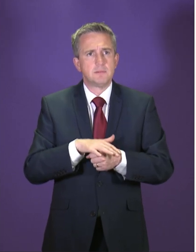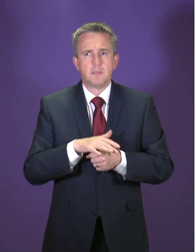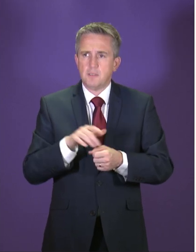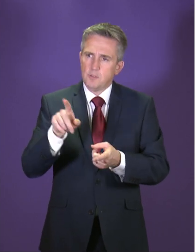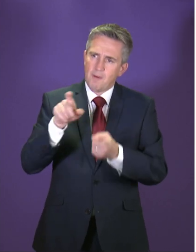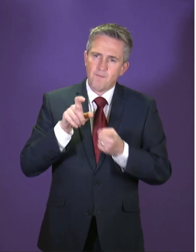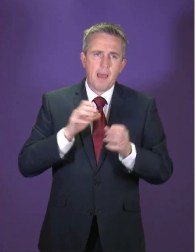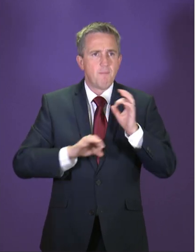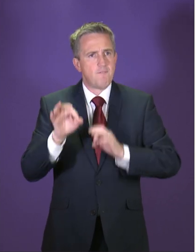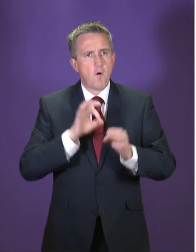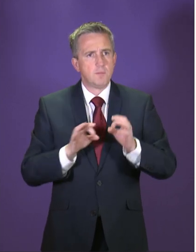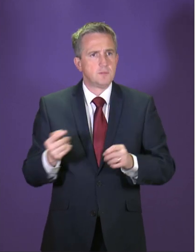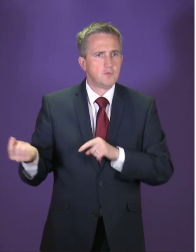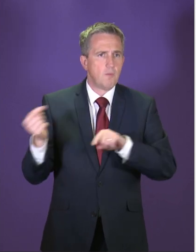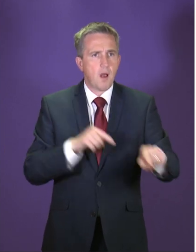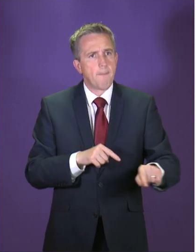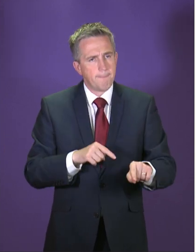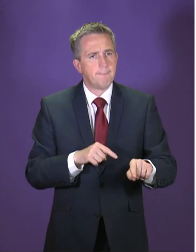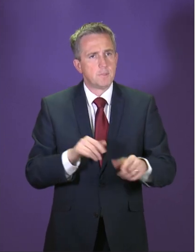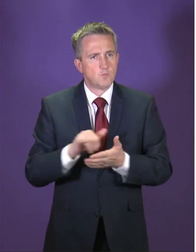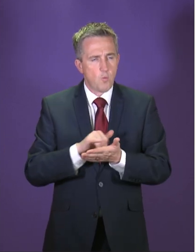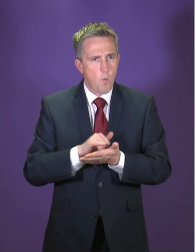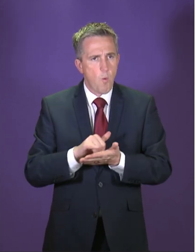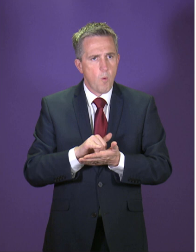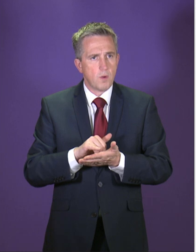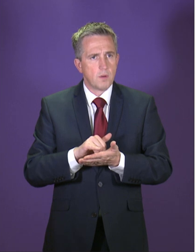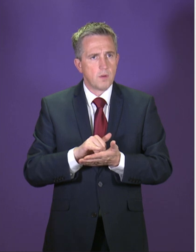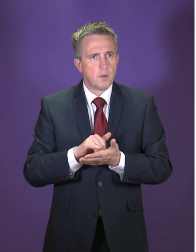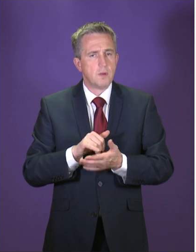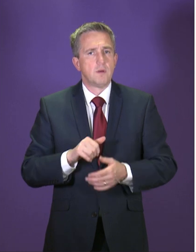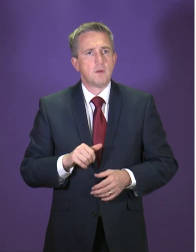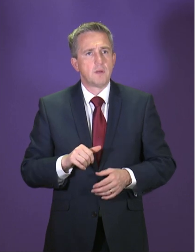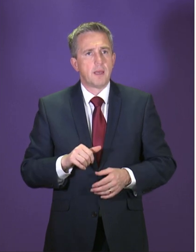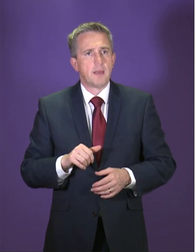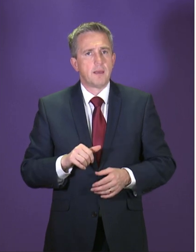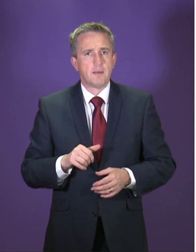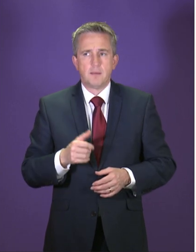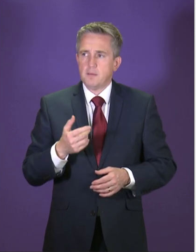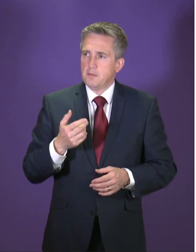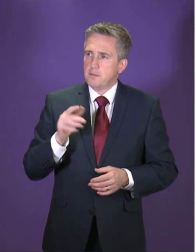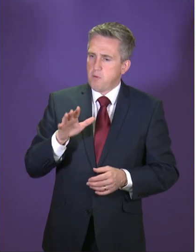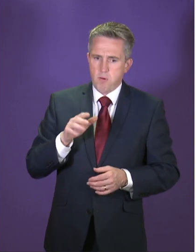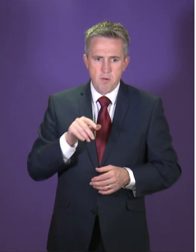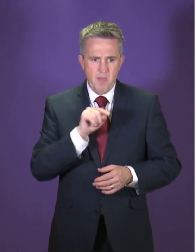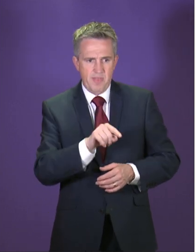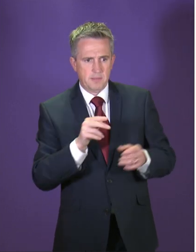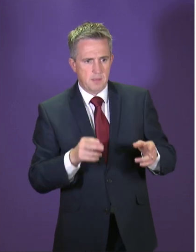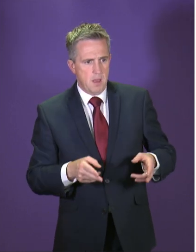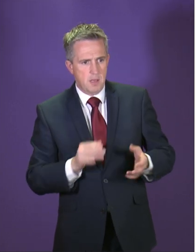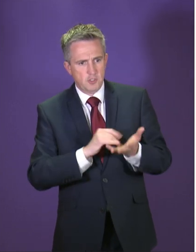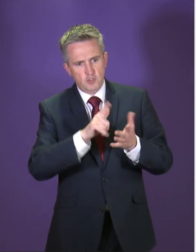the moment in an opportunistic way where the city said, we don't know what to do with this with this piece of